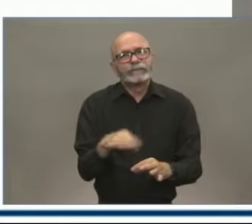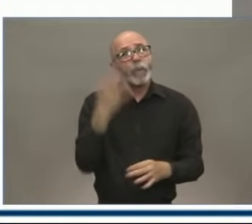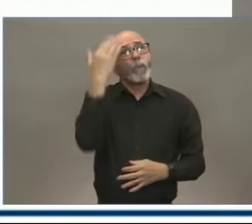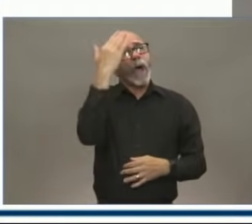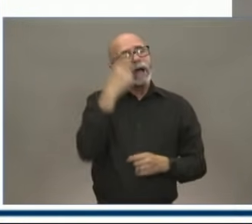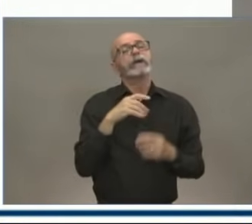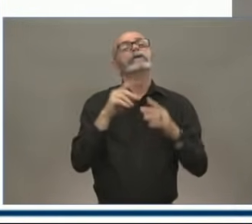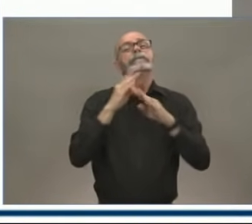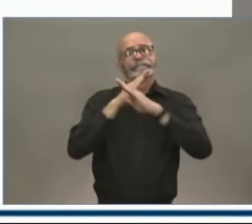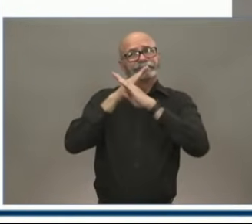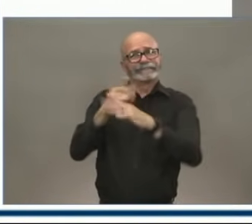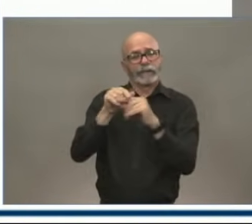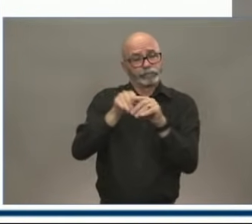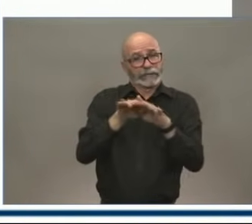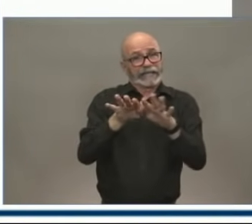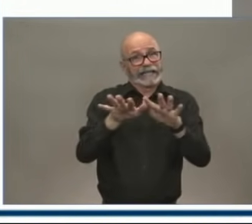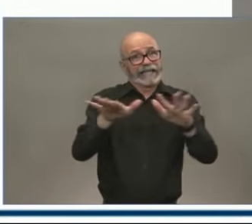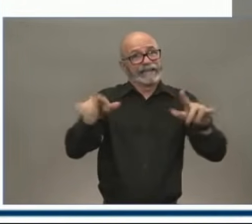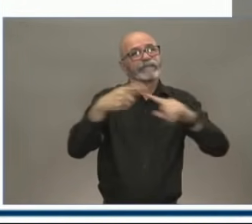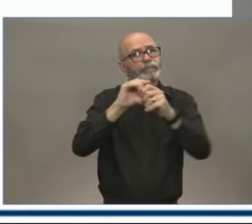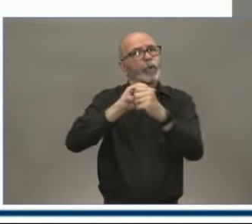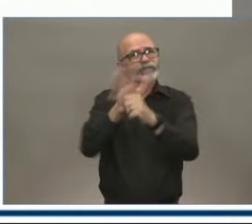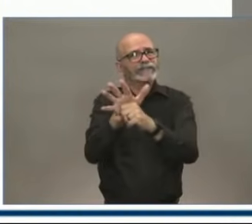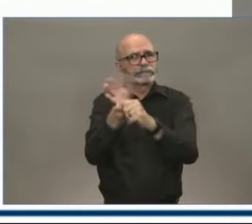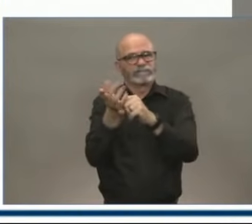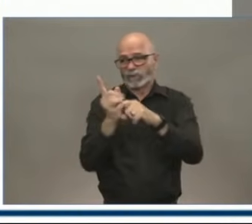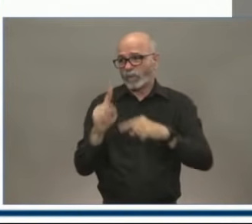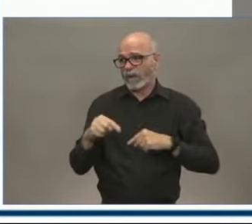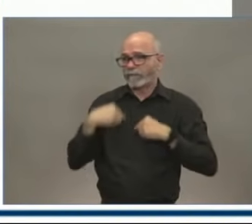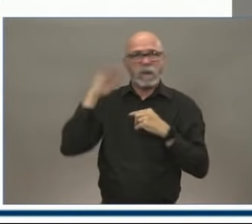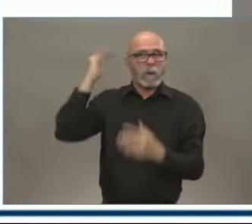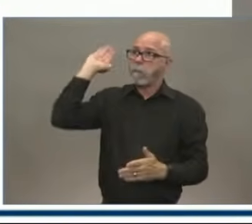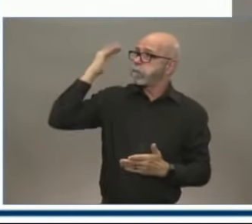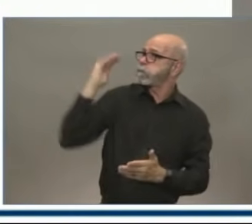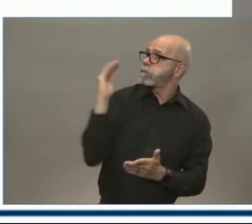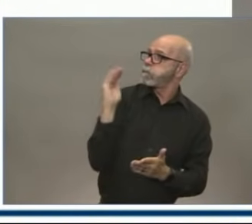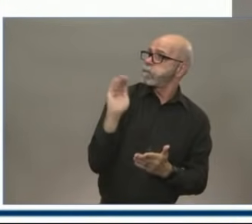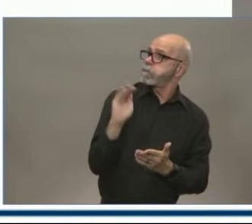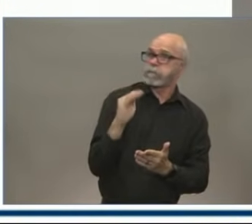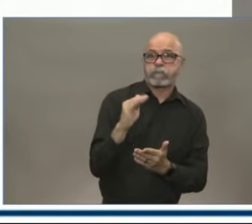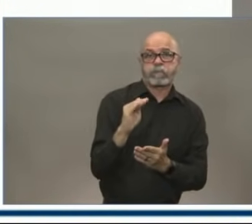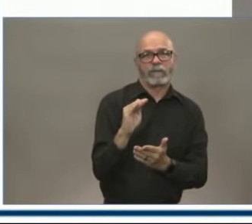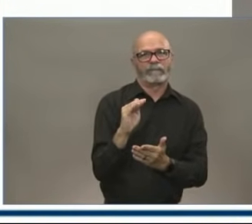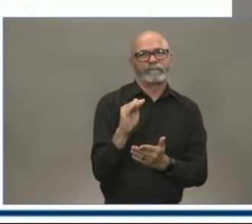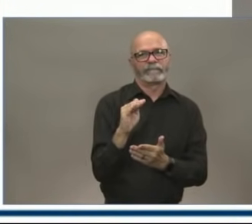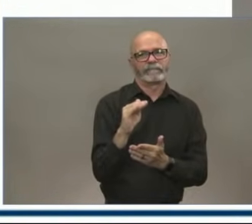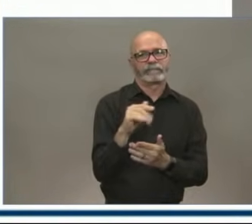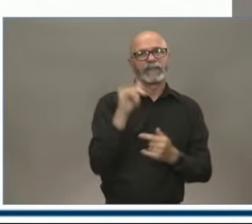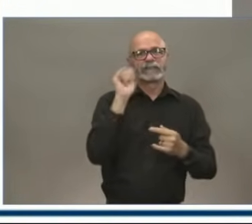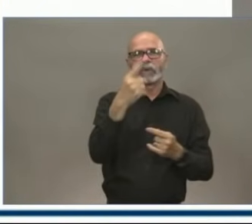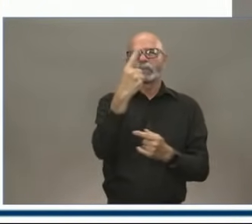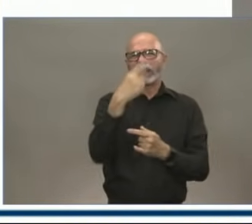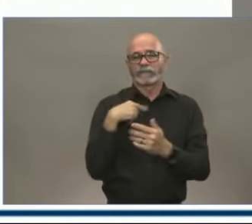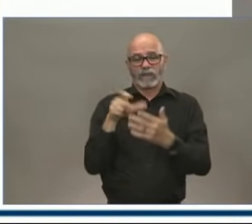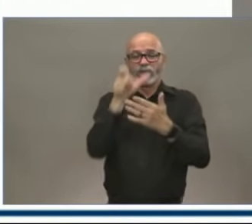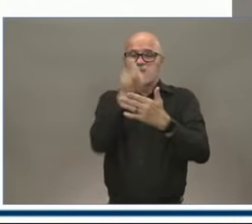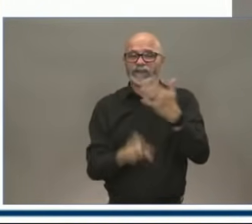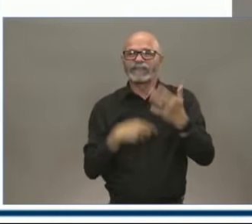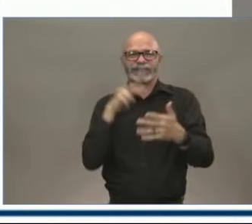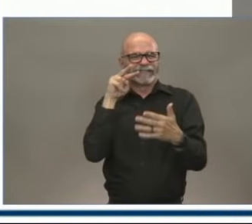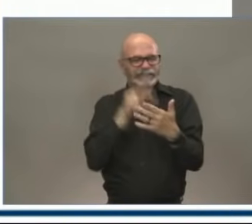they work. I was reading something yesterday, some recent research from the state of